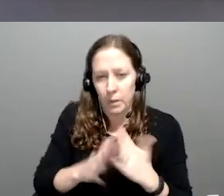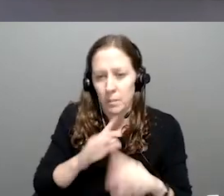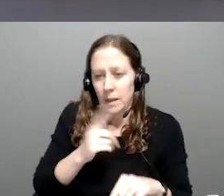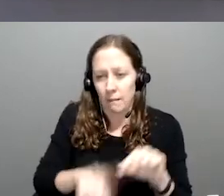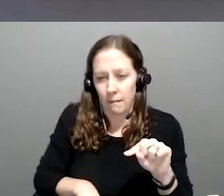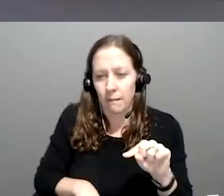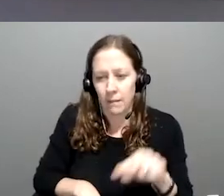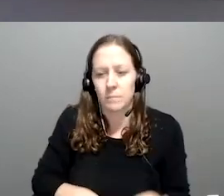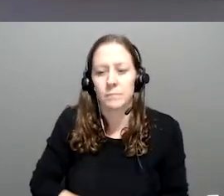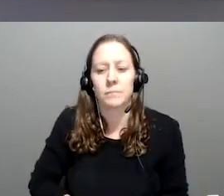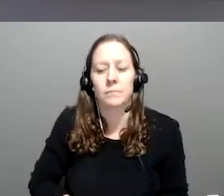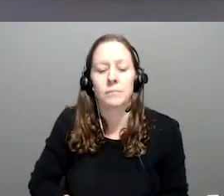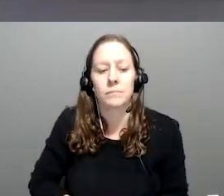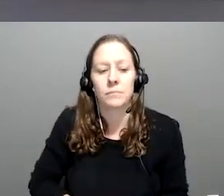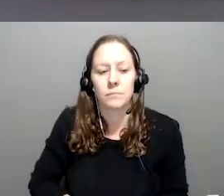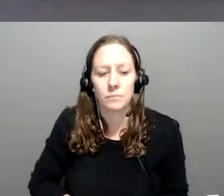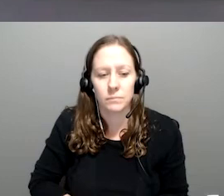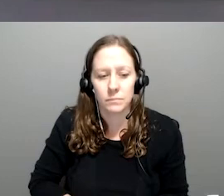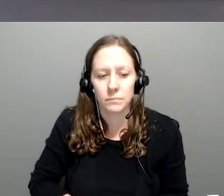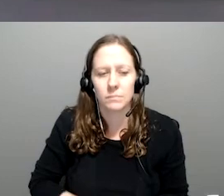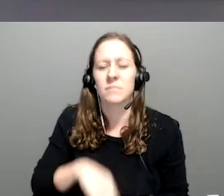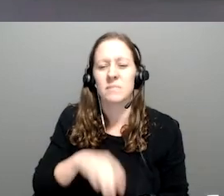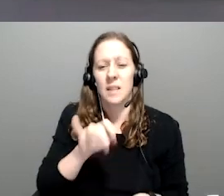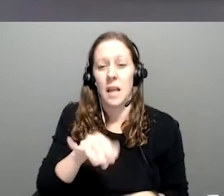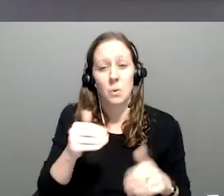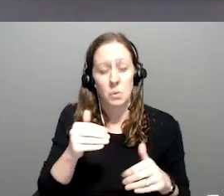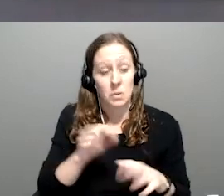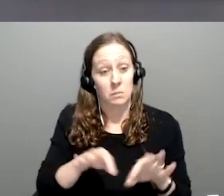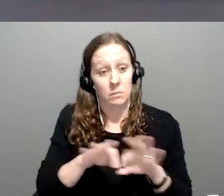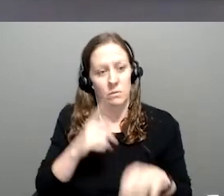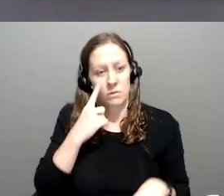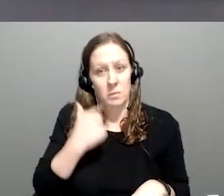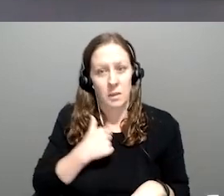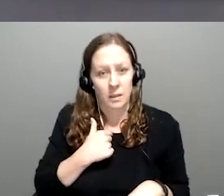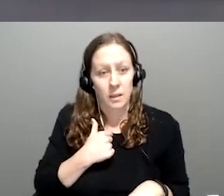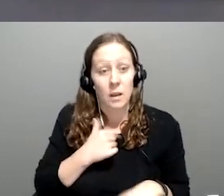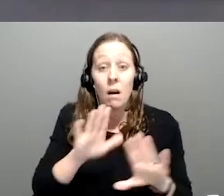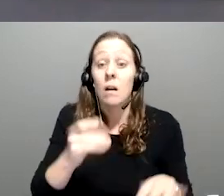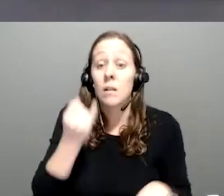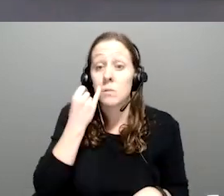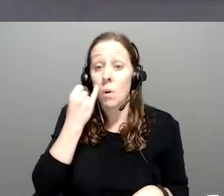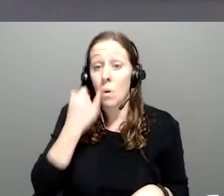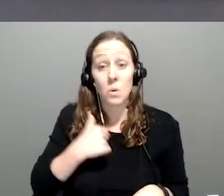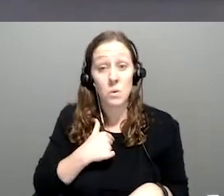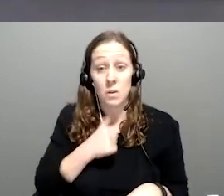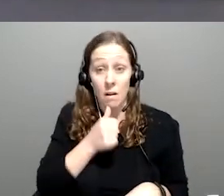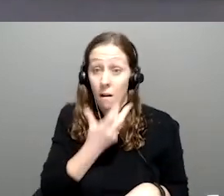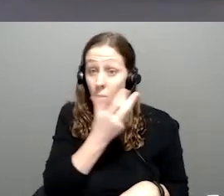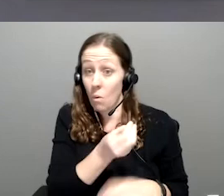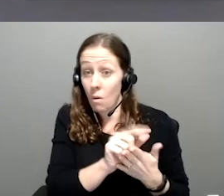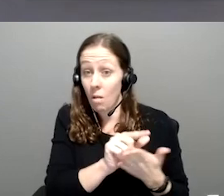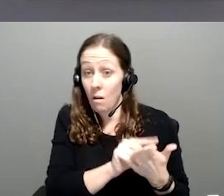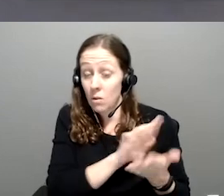me. And then I also kind of wanted to touch on what it would have been like if, for example, I didn't go to law school and I decided